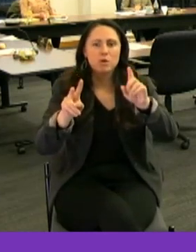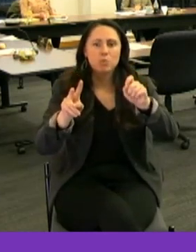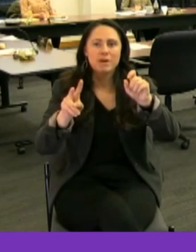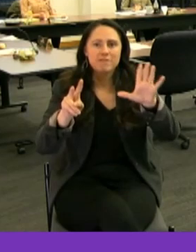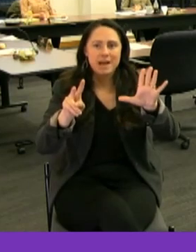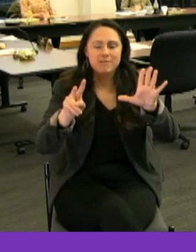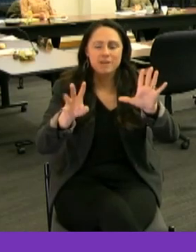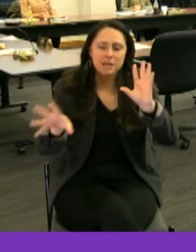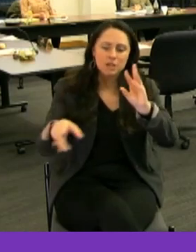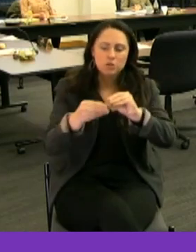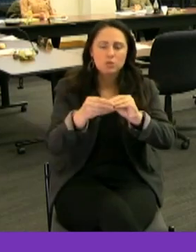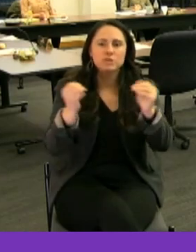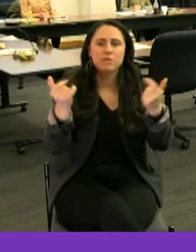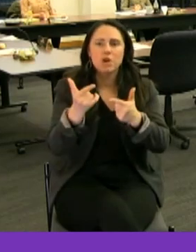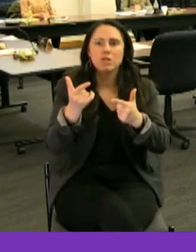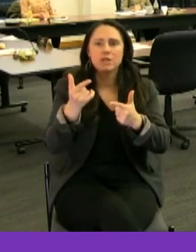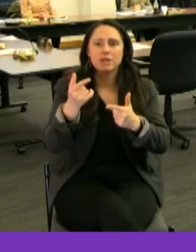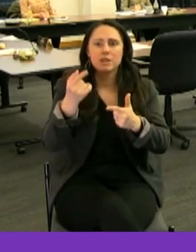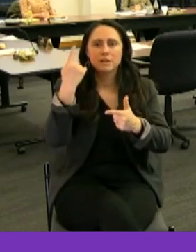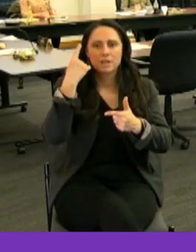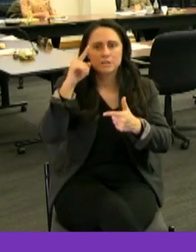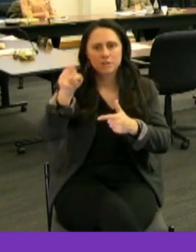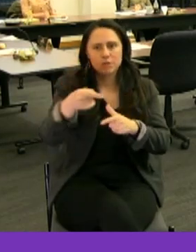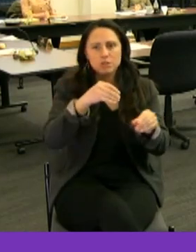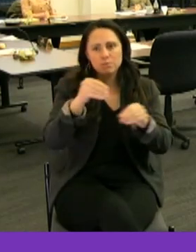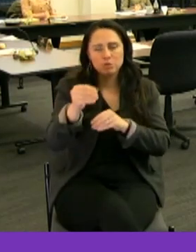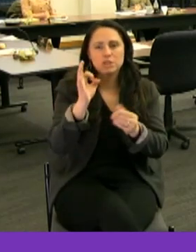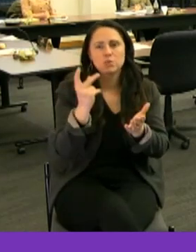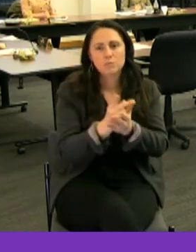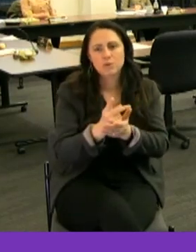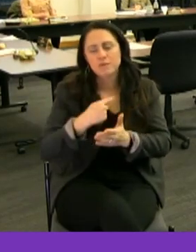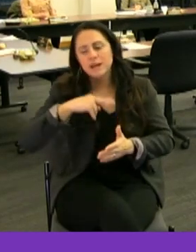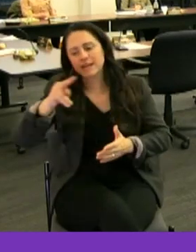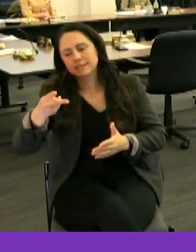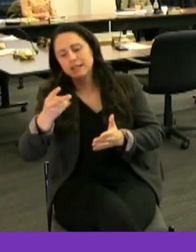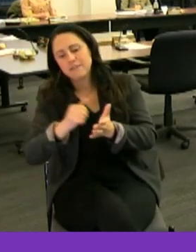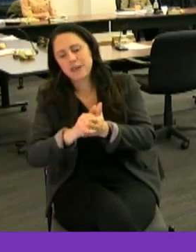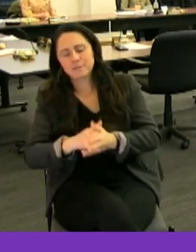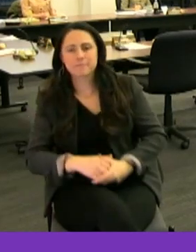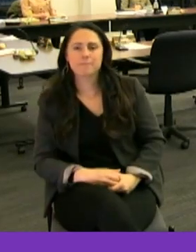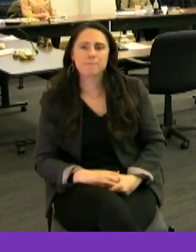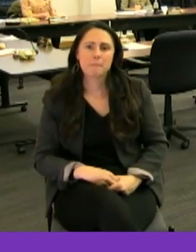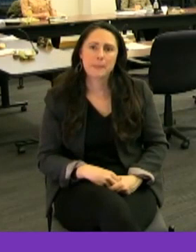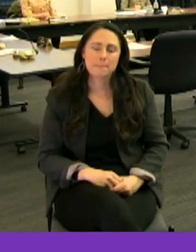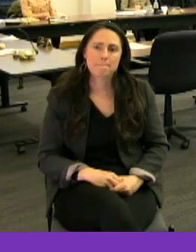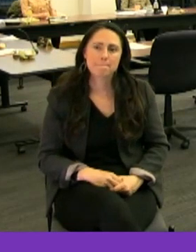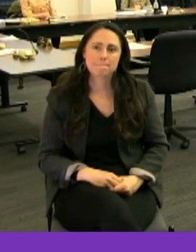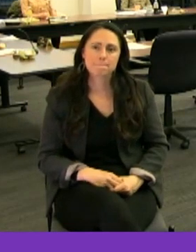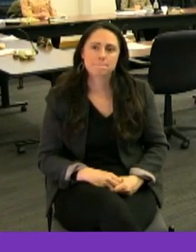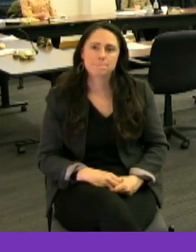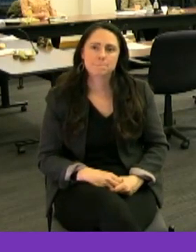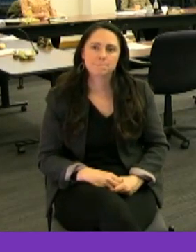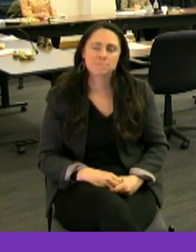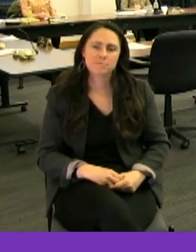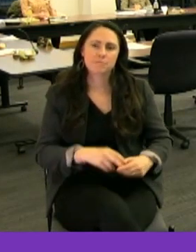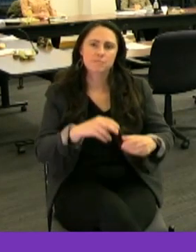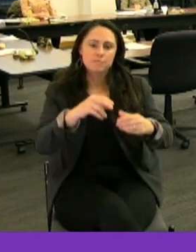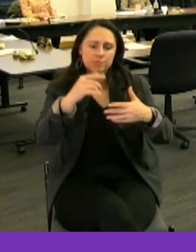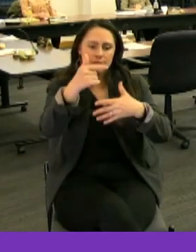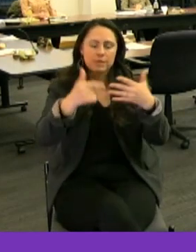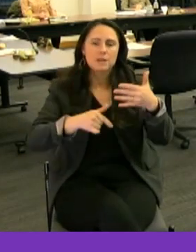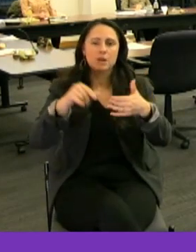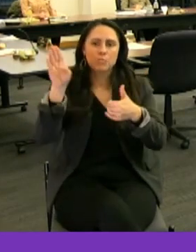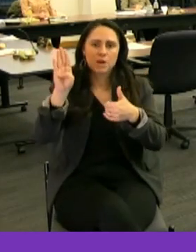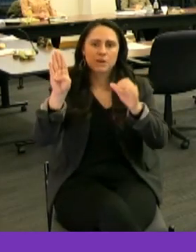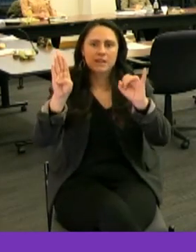Okay. inclusive of all of those as a first motion to approve. Okay. Got a motion to second. Call the roll, please, Joan.